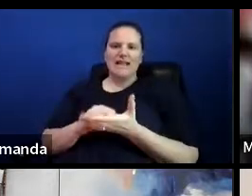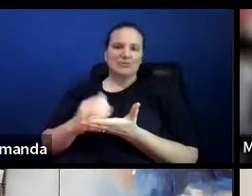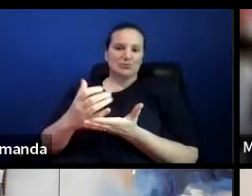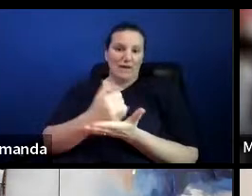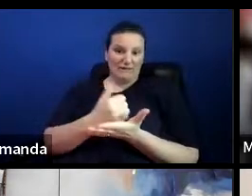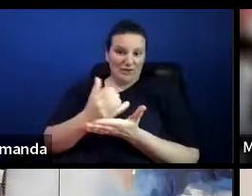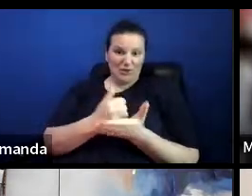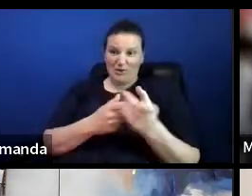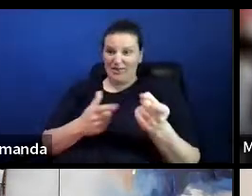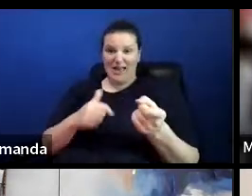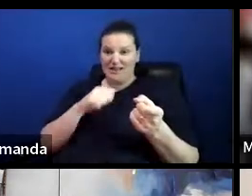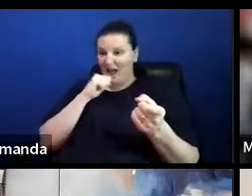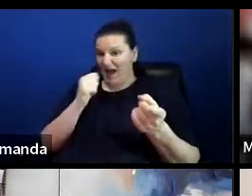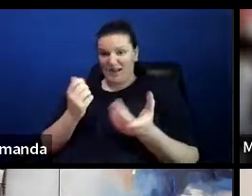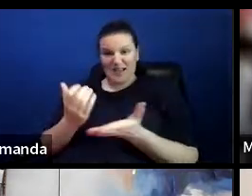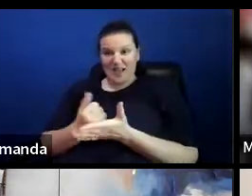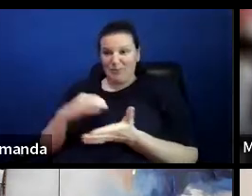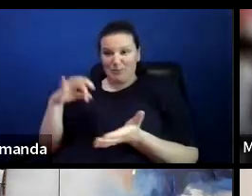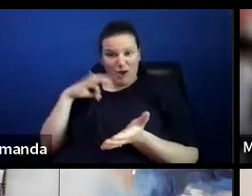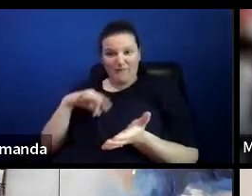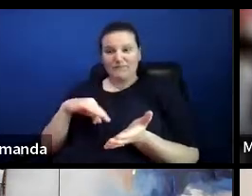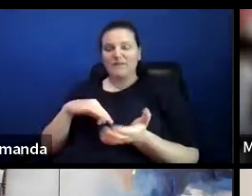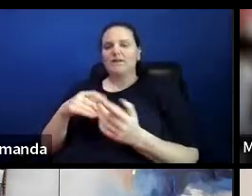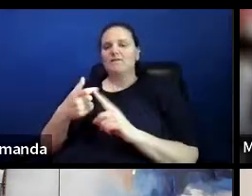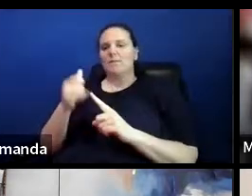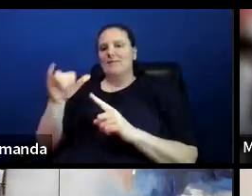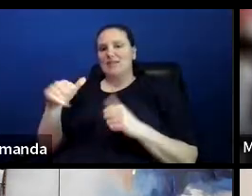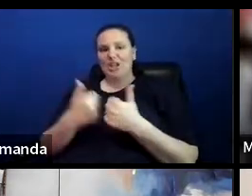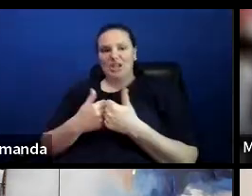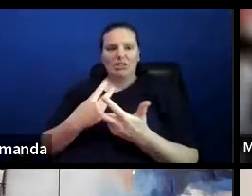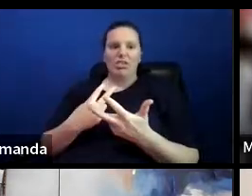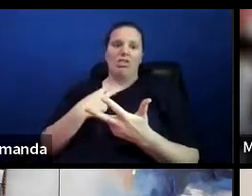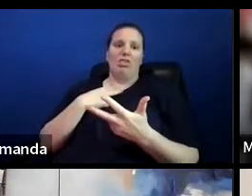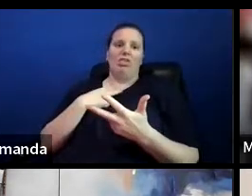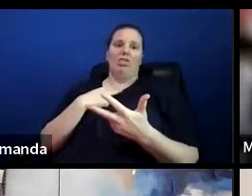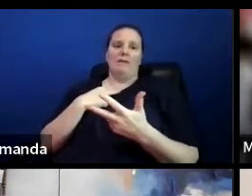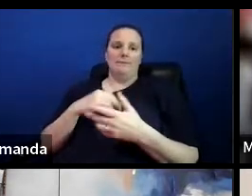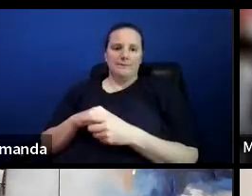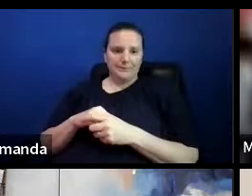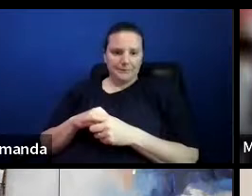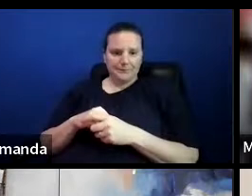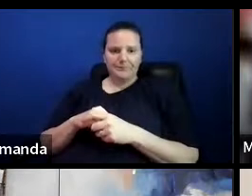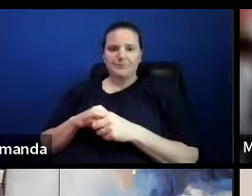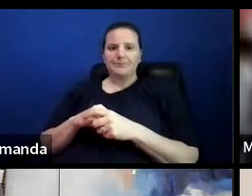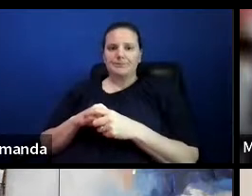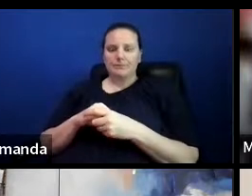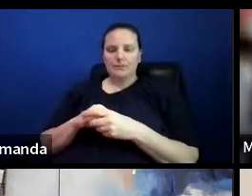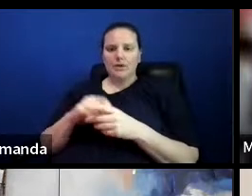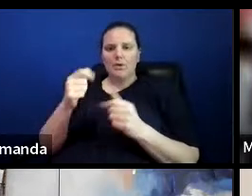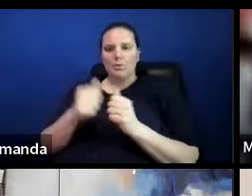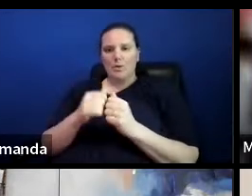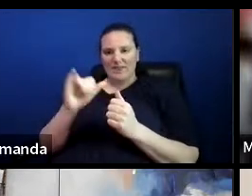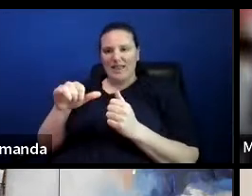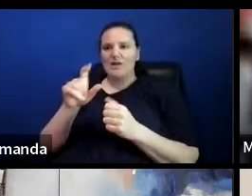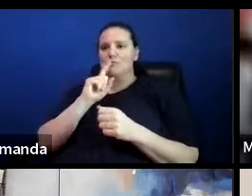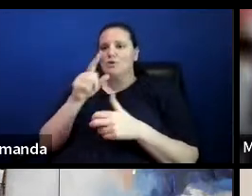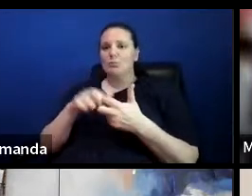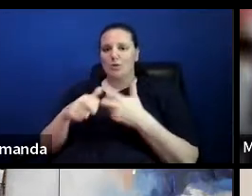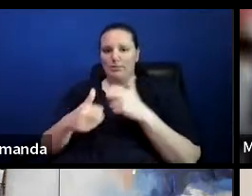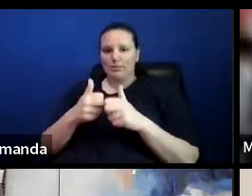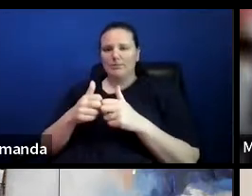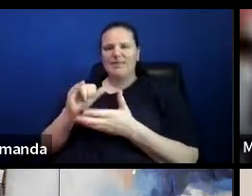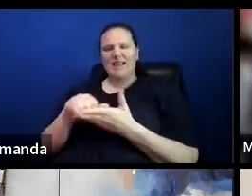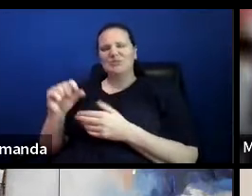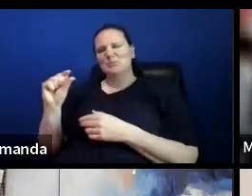that they don't end up getting because of those challenges. I think it is, while it is a real problem, it is a